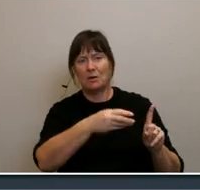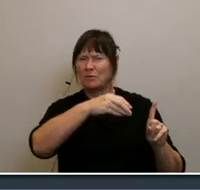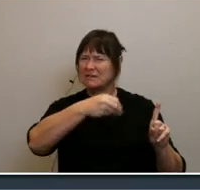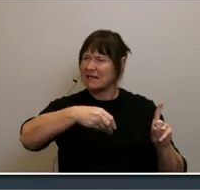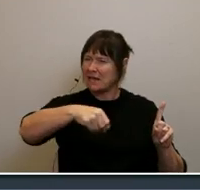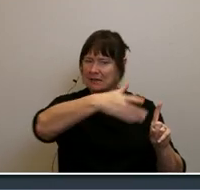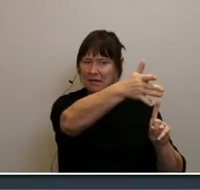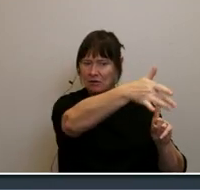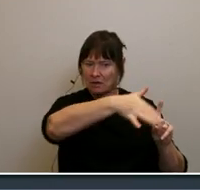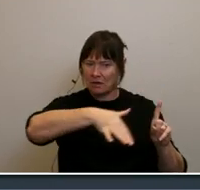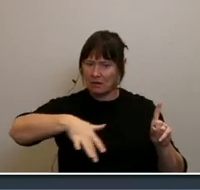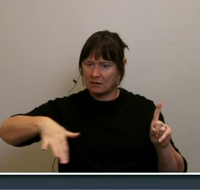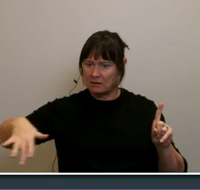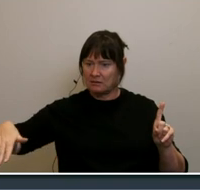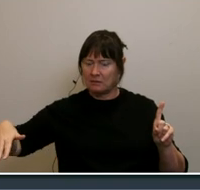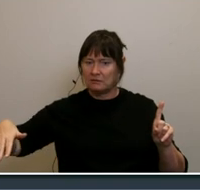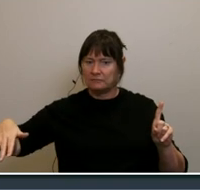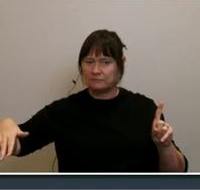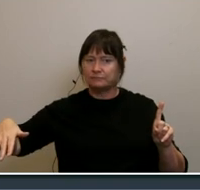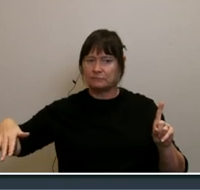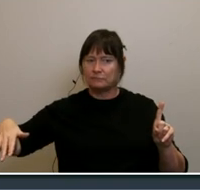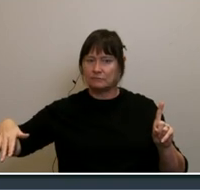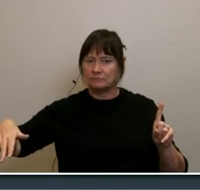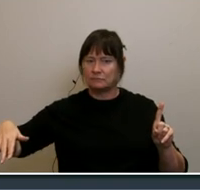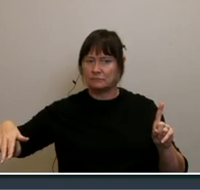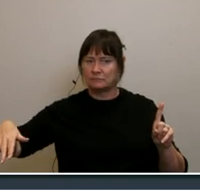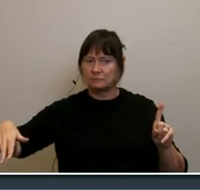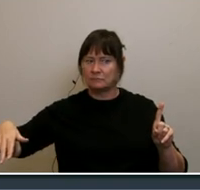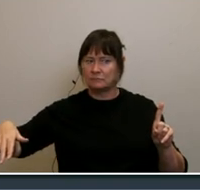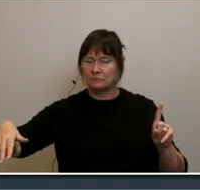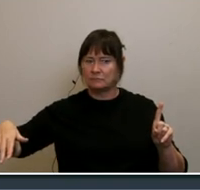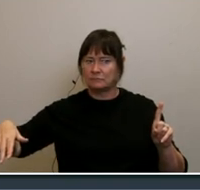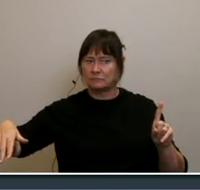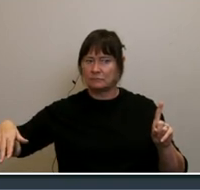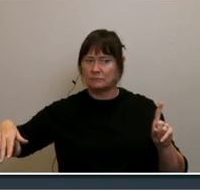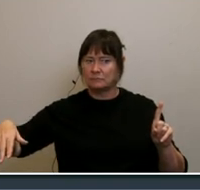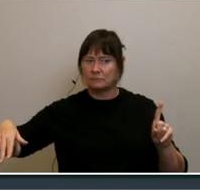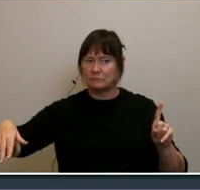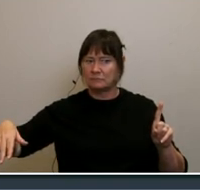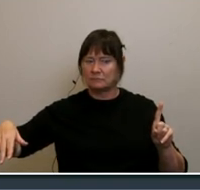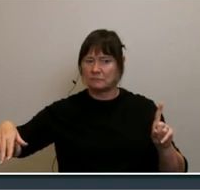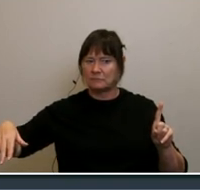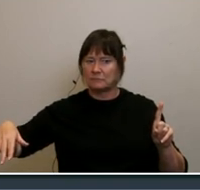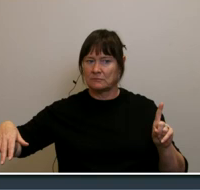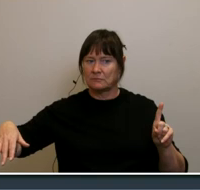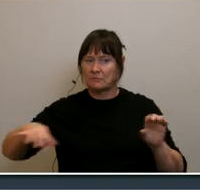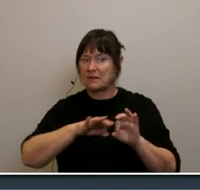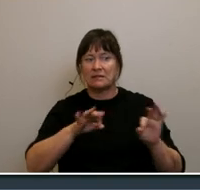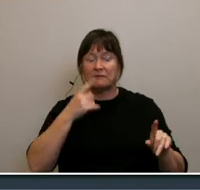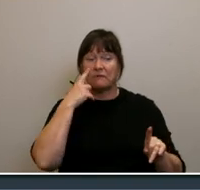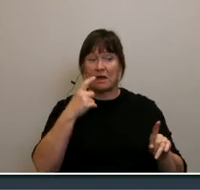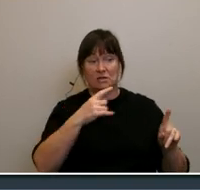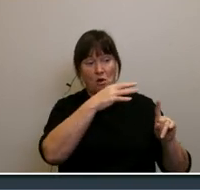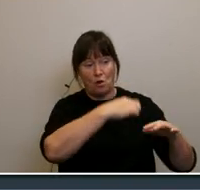that had formed across the bay would have had no noticeable effect. In fact, erosion was not discovered till